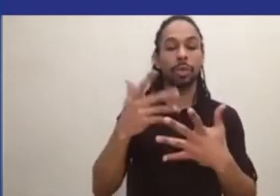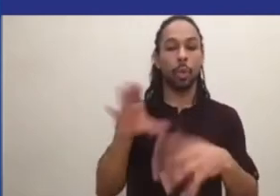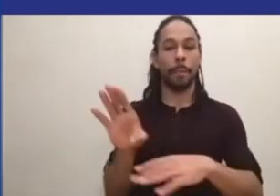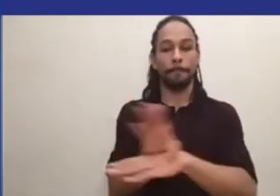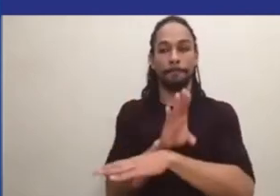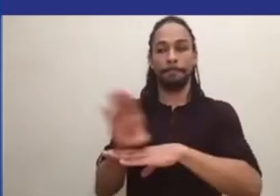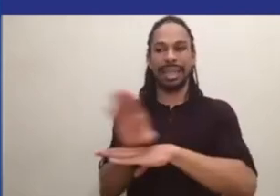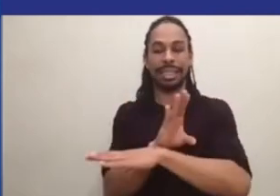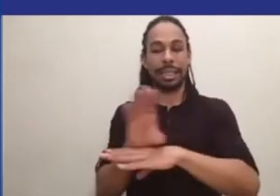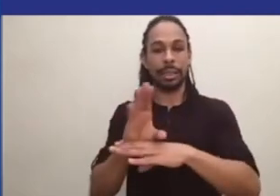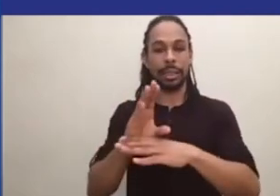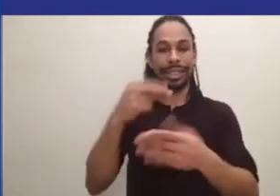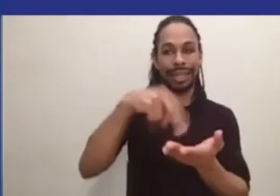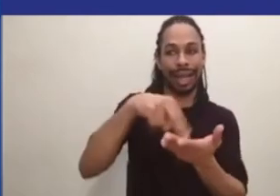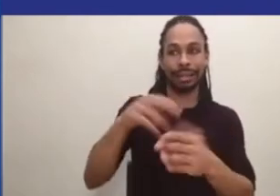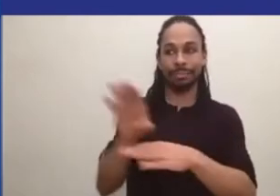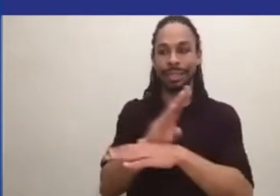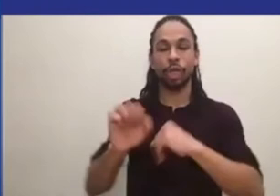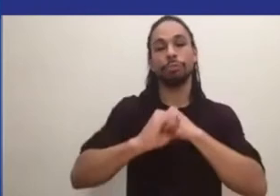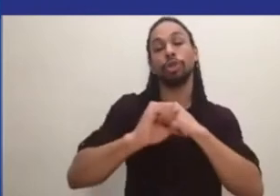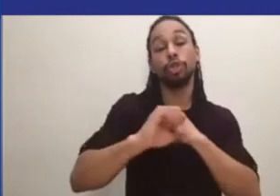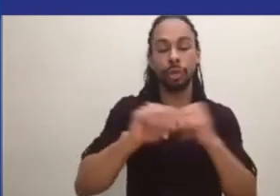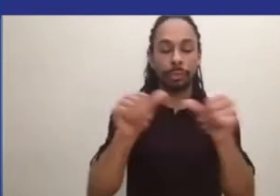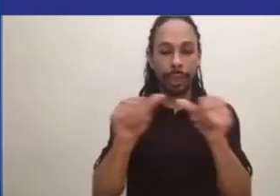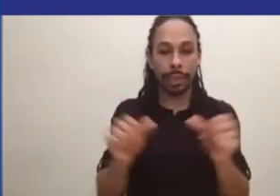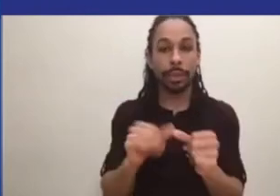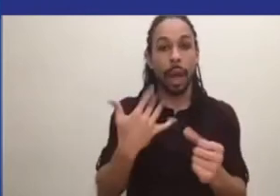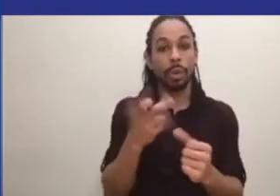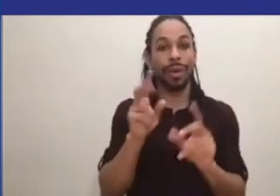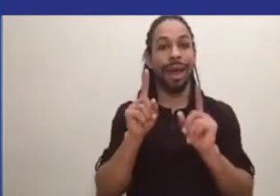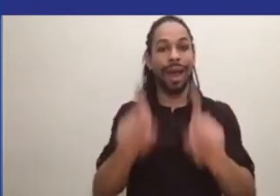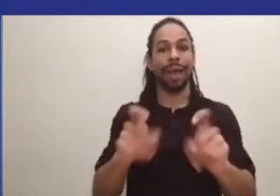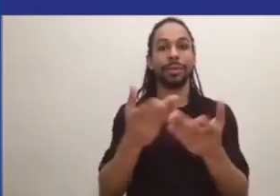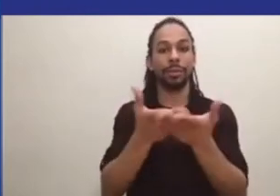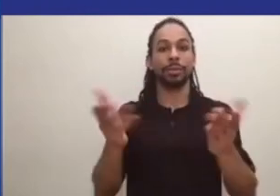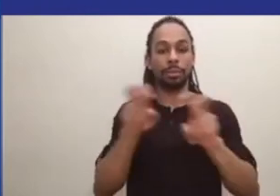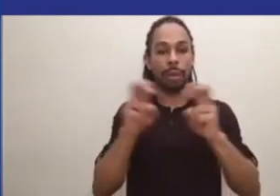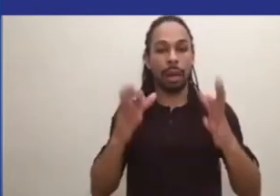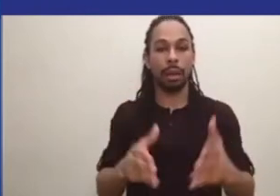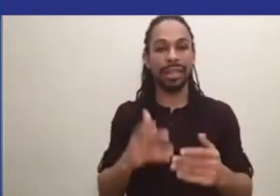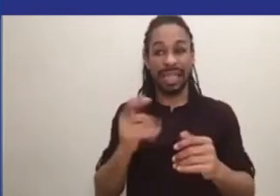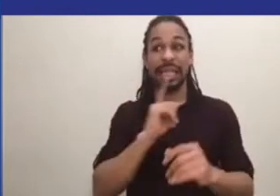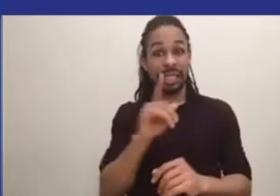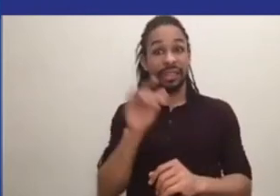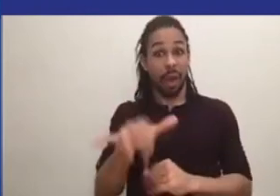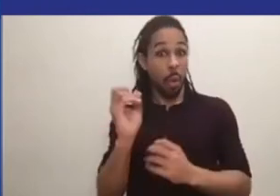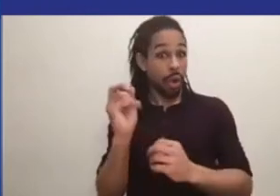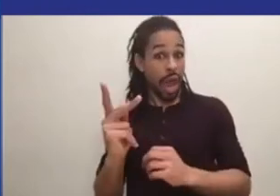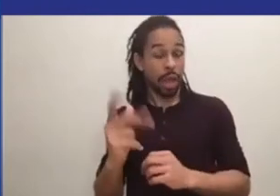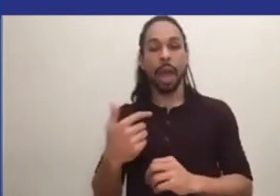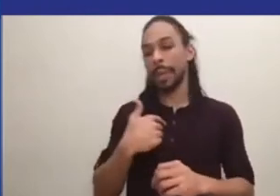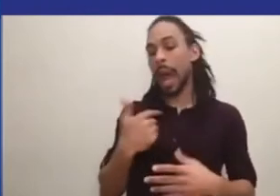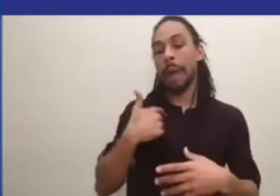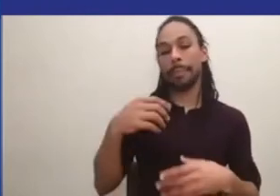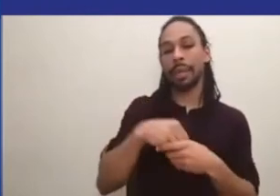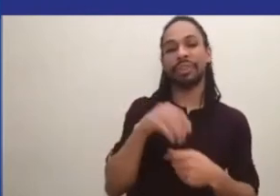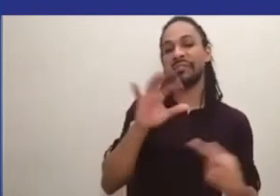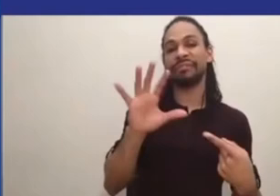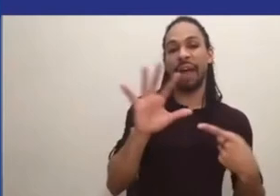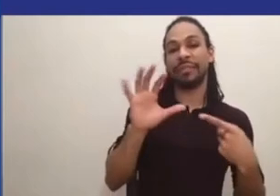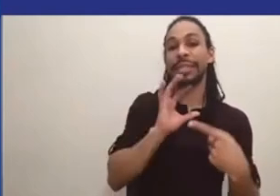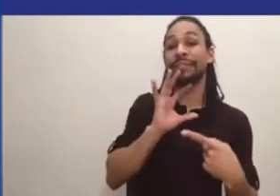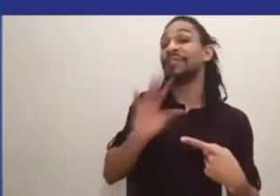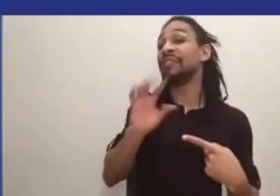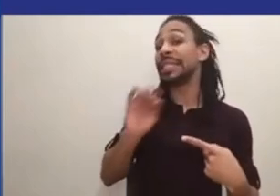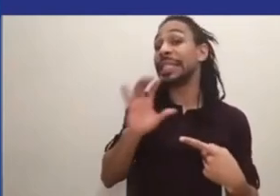the panelists, is that okay? You know, I'm from a little bit of an older school. I'm in the 5-0 group. So,